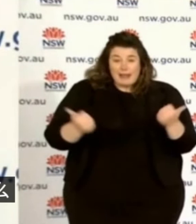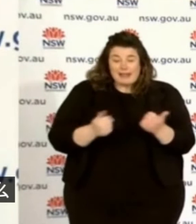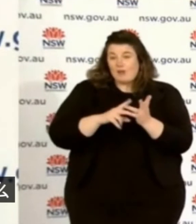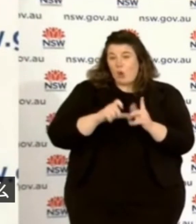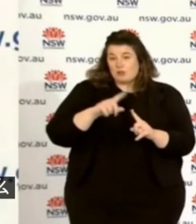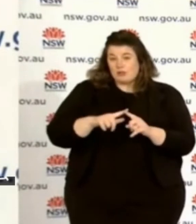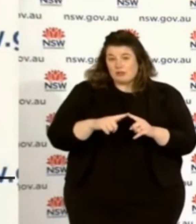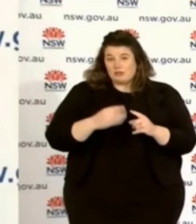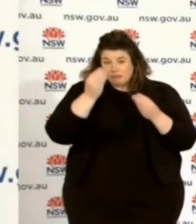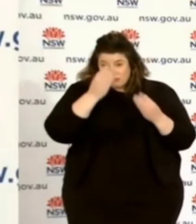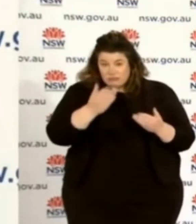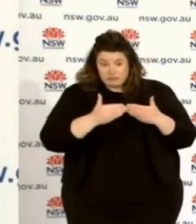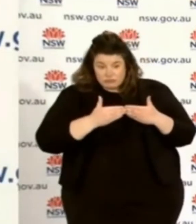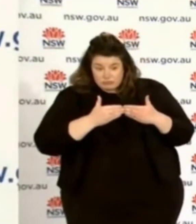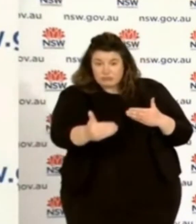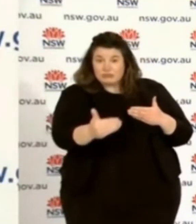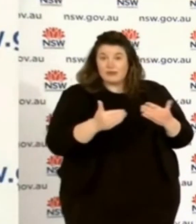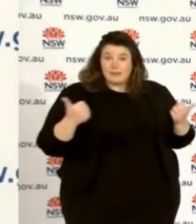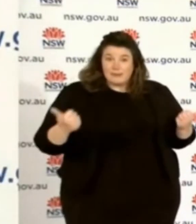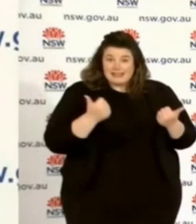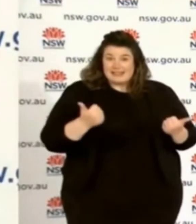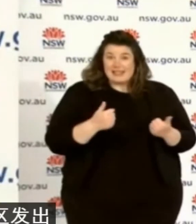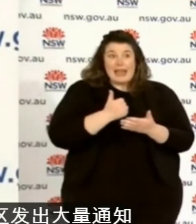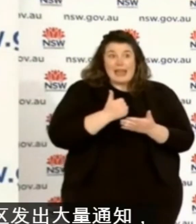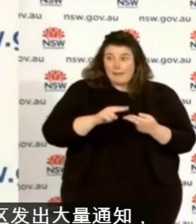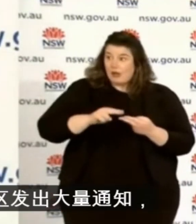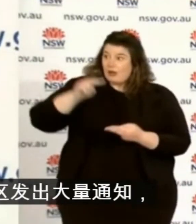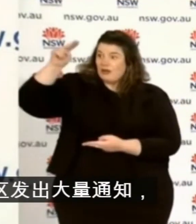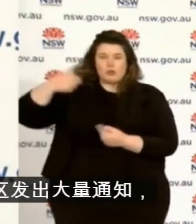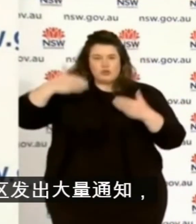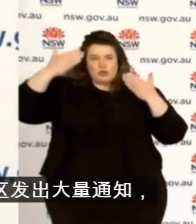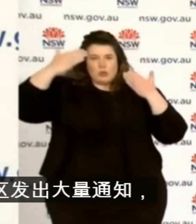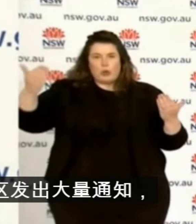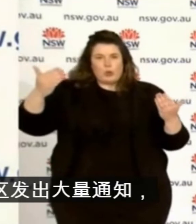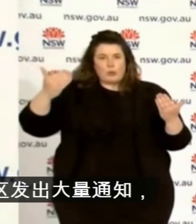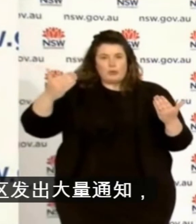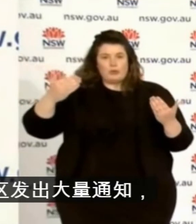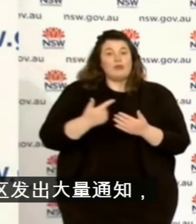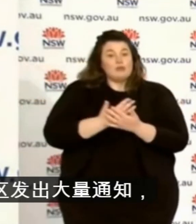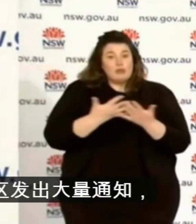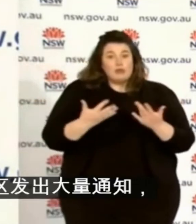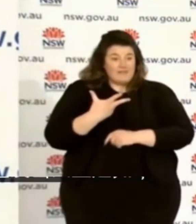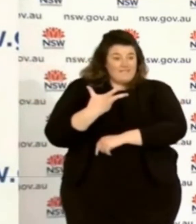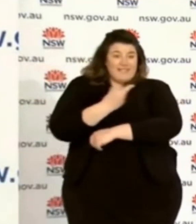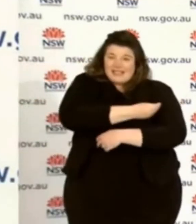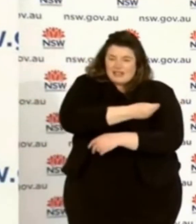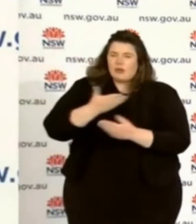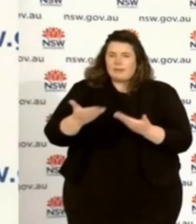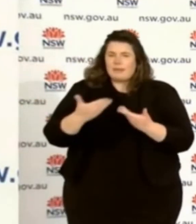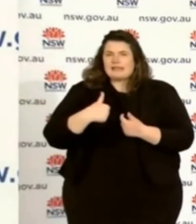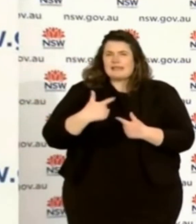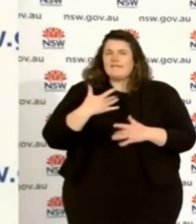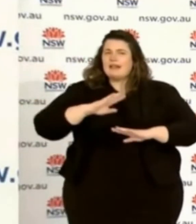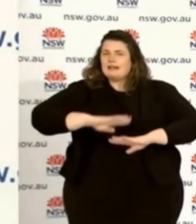of notice to the community without knowing exactly how many case numbers we'll have at that point. because the high vaccination rates give us that level